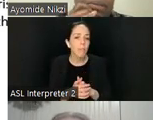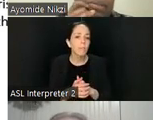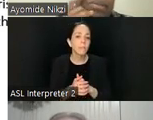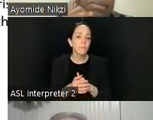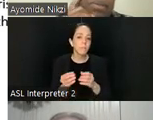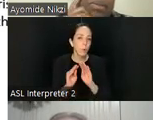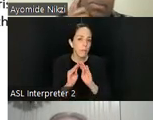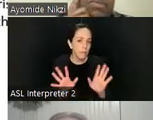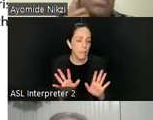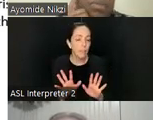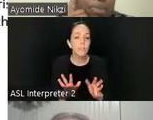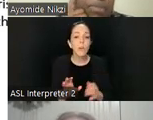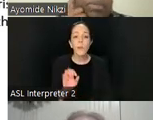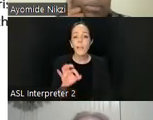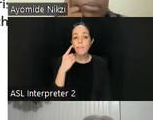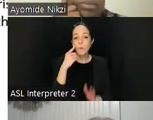their document, meaning if the